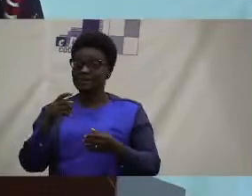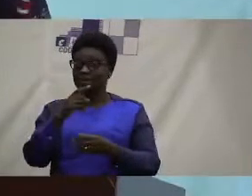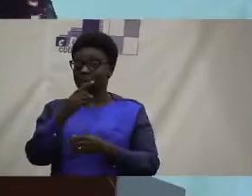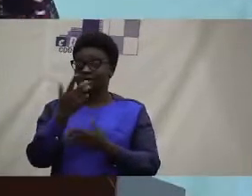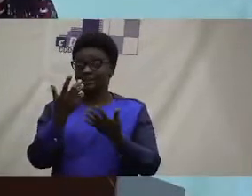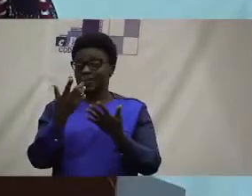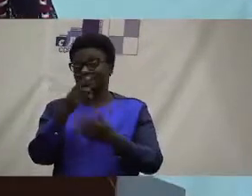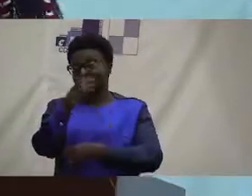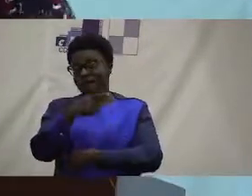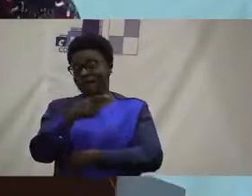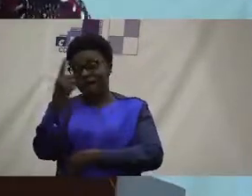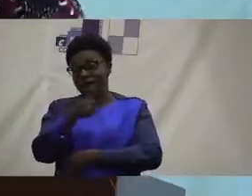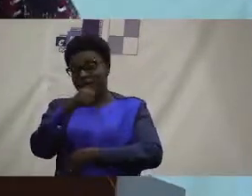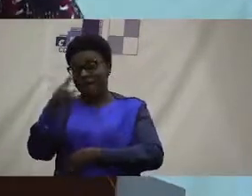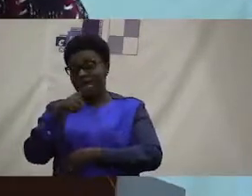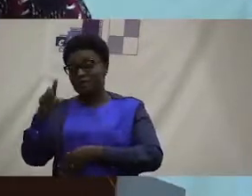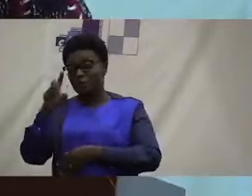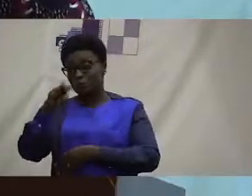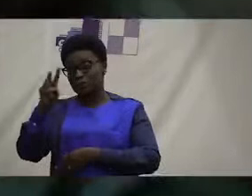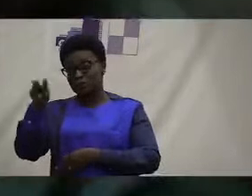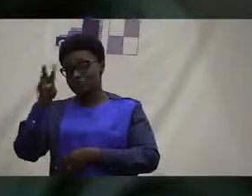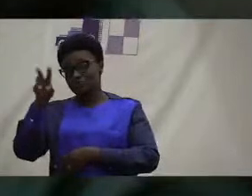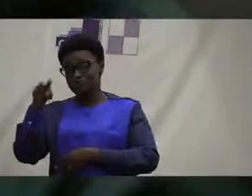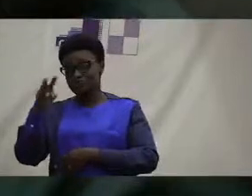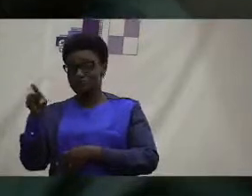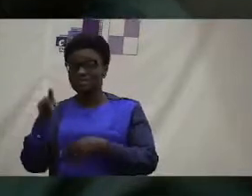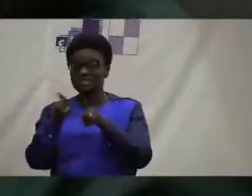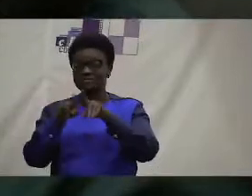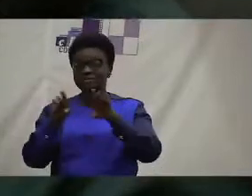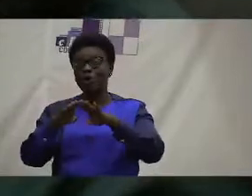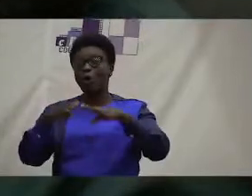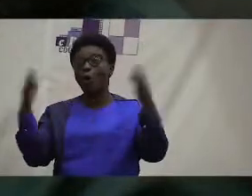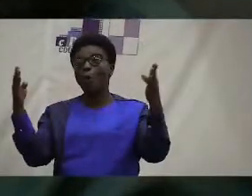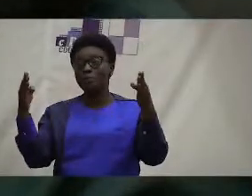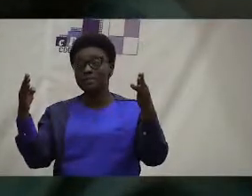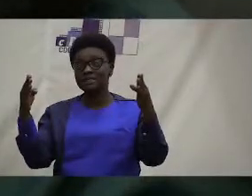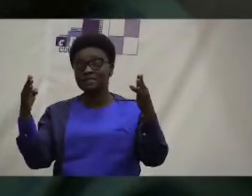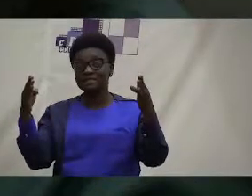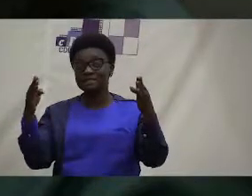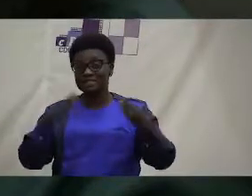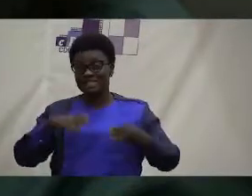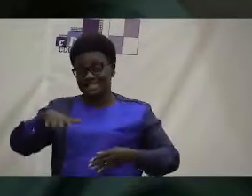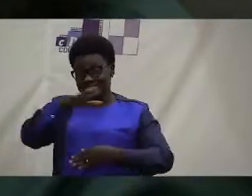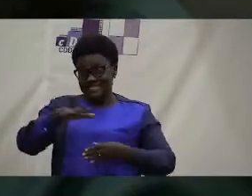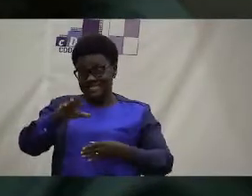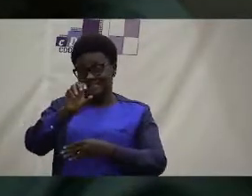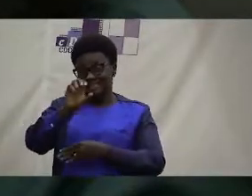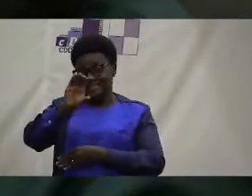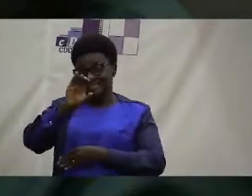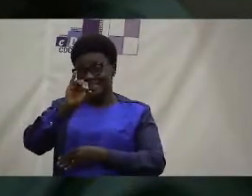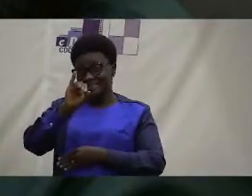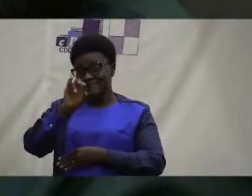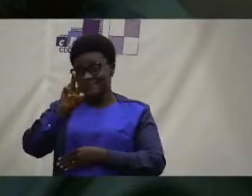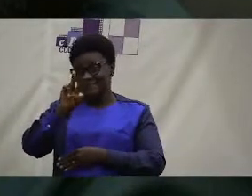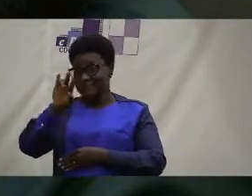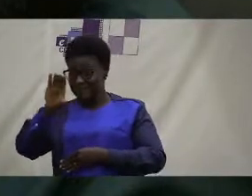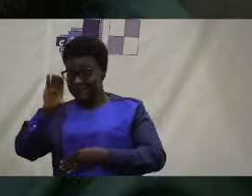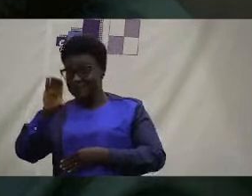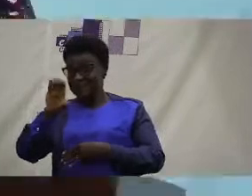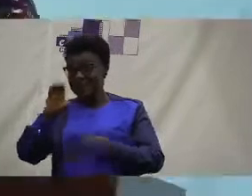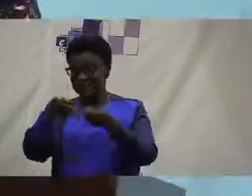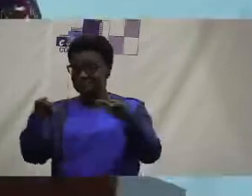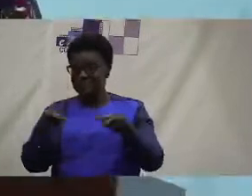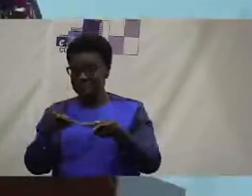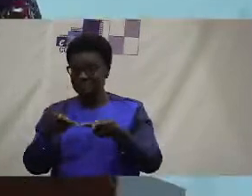Kronti2022 and also hashtag open civic spaces. The microphones are available, but I would want to